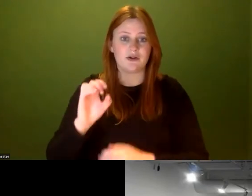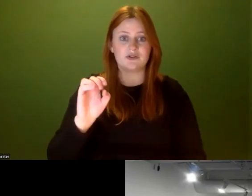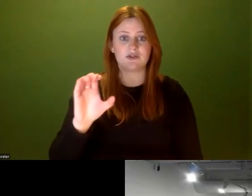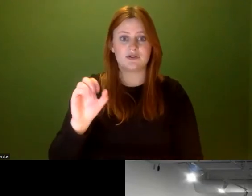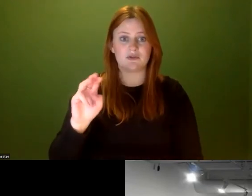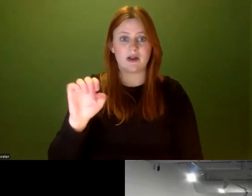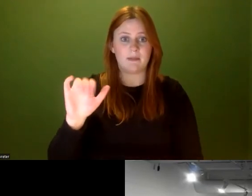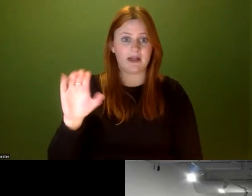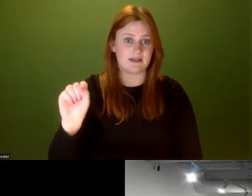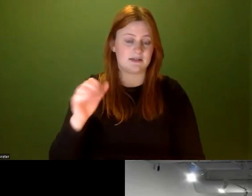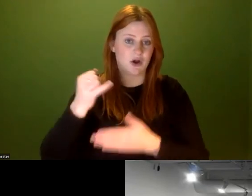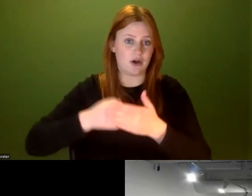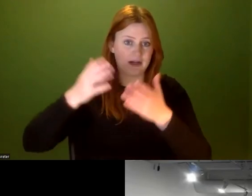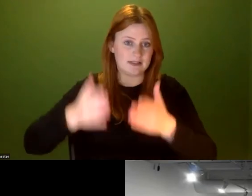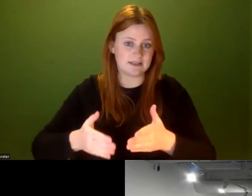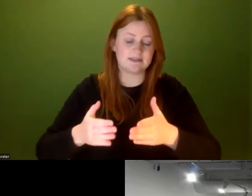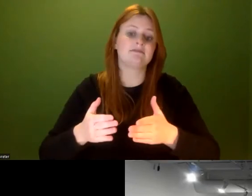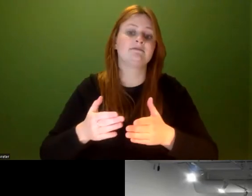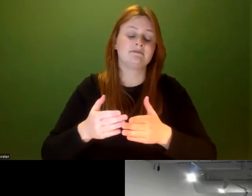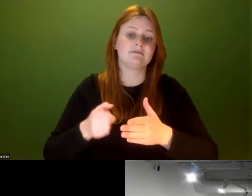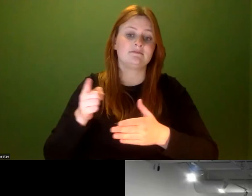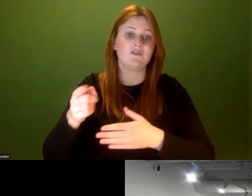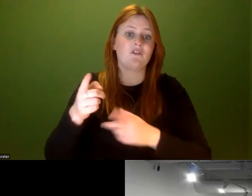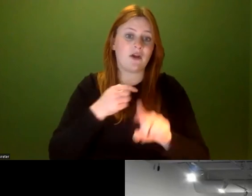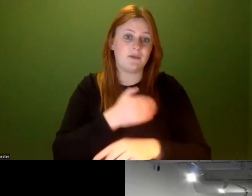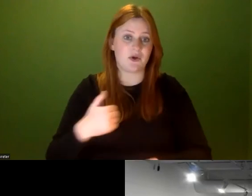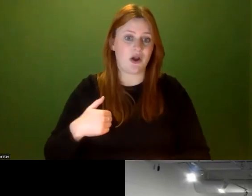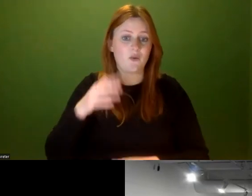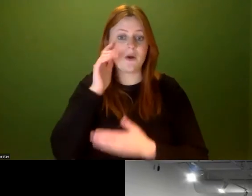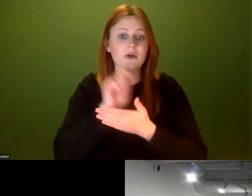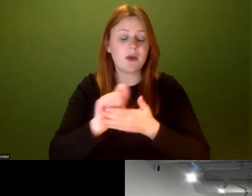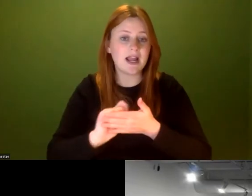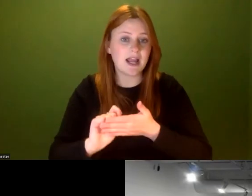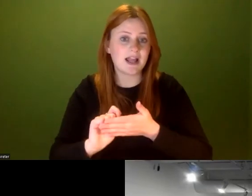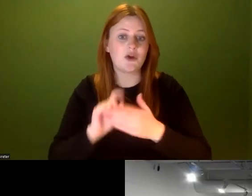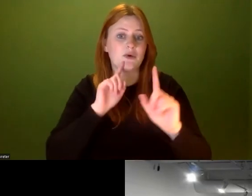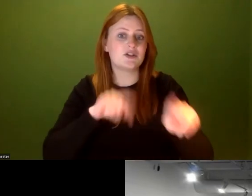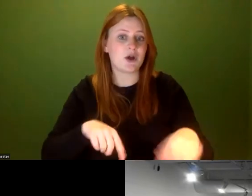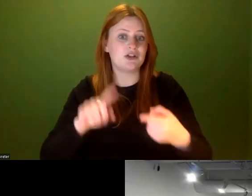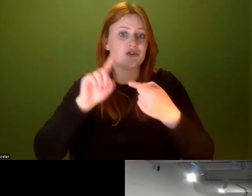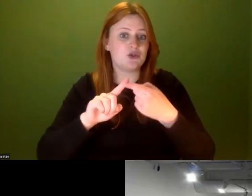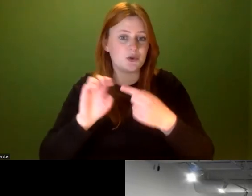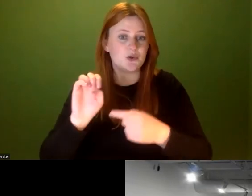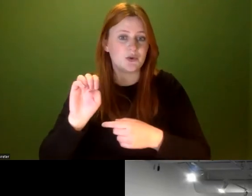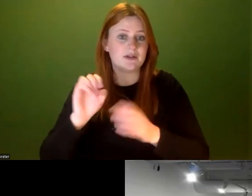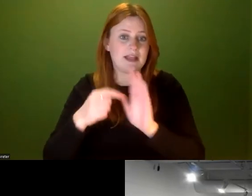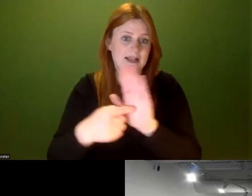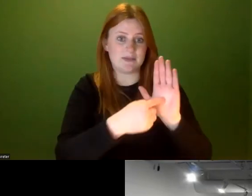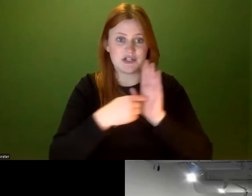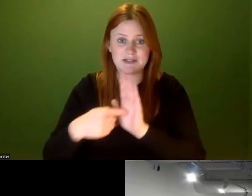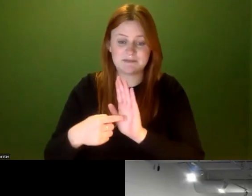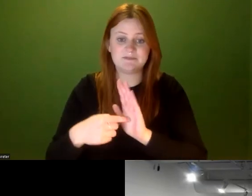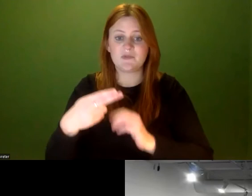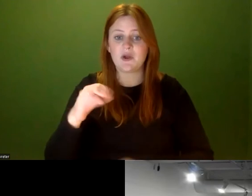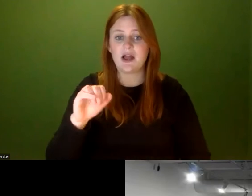Toronto, is actually going to be writing a contextual response to the exhibition. And so Heidi has